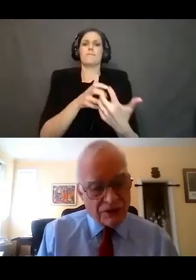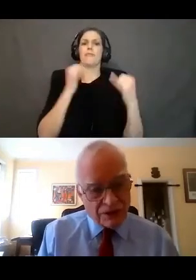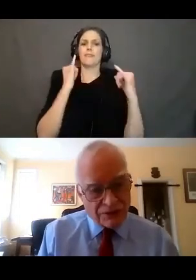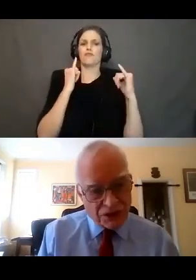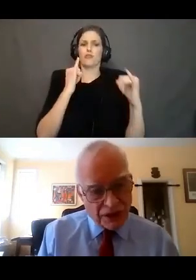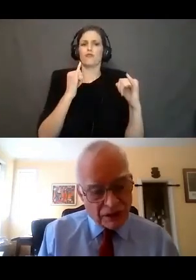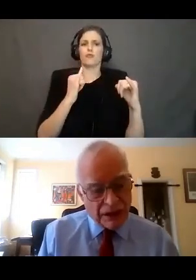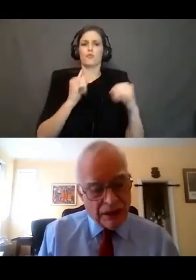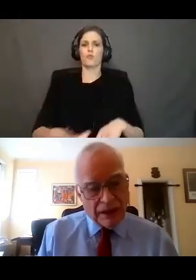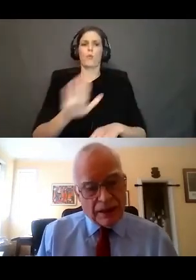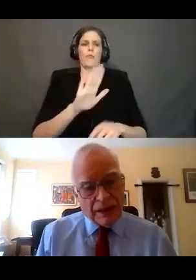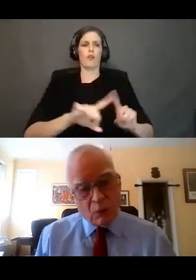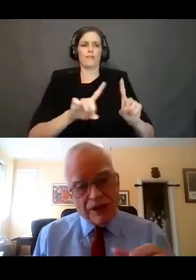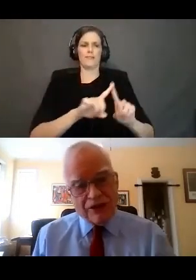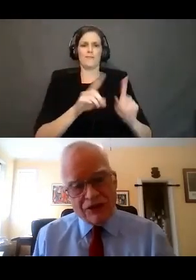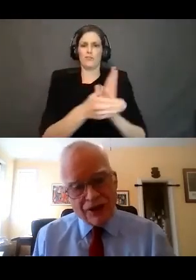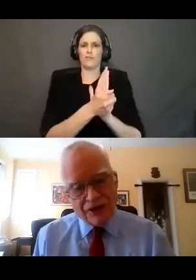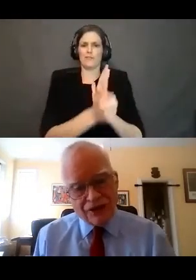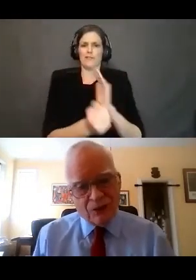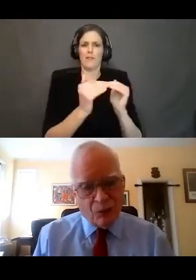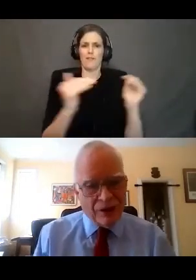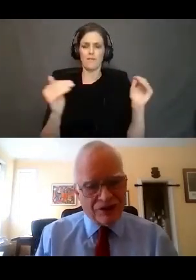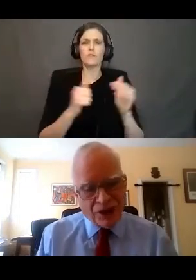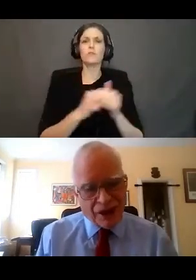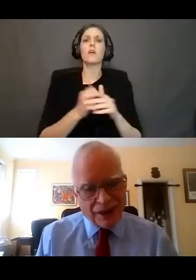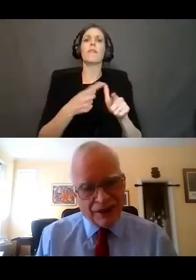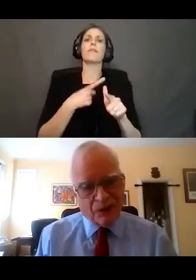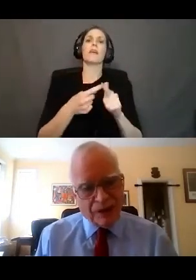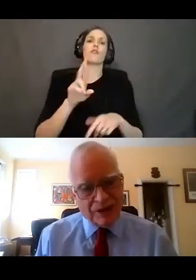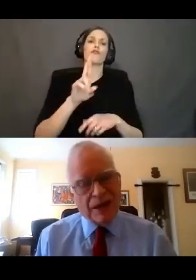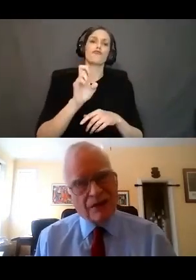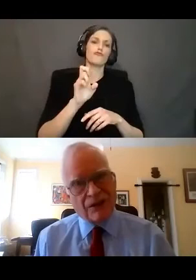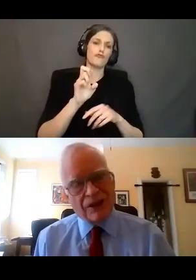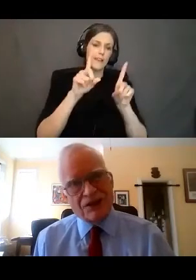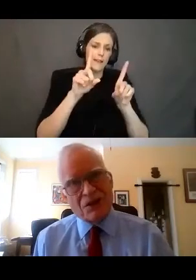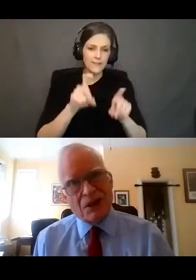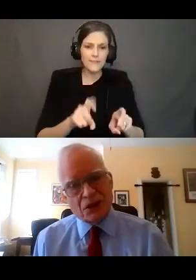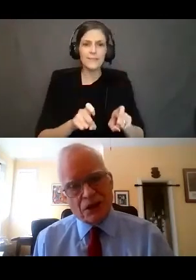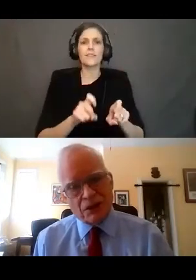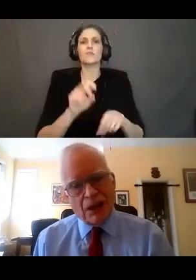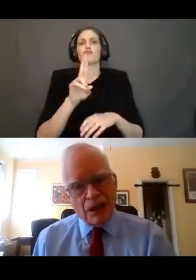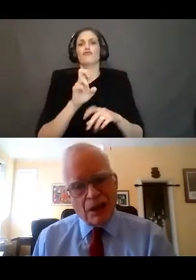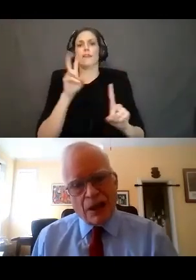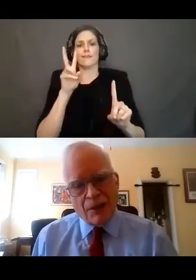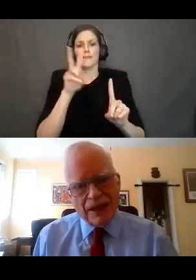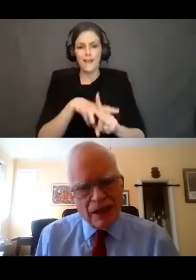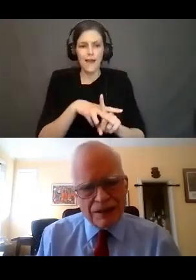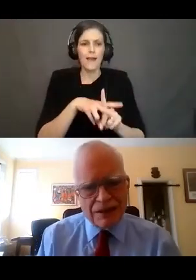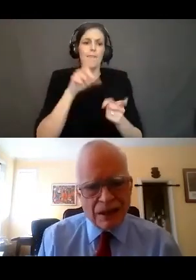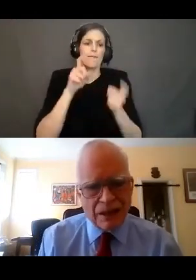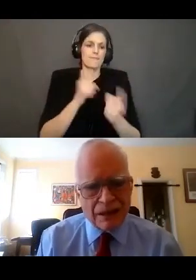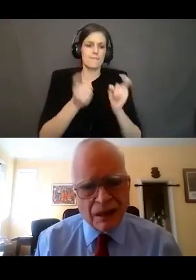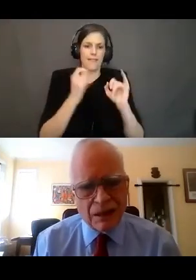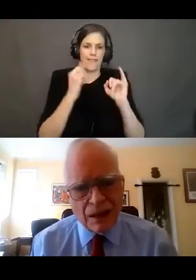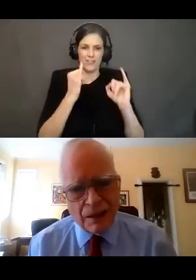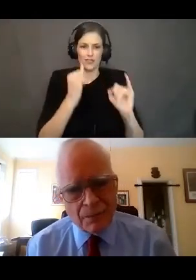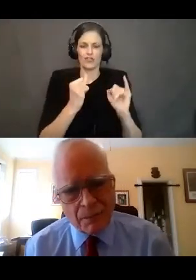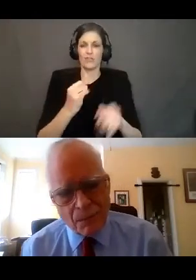skill levels of the child, reassess, reassign, and retailor the instruction. My colleagues and